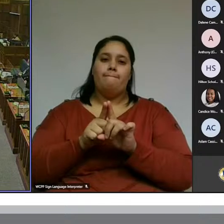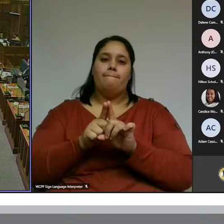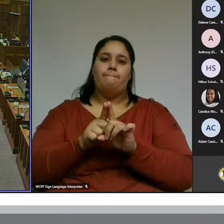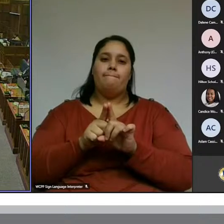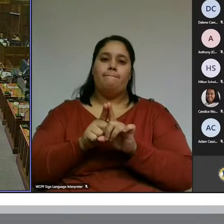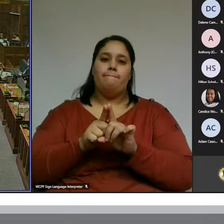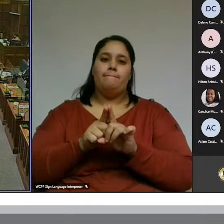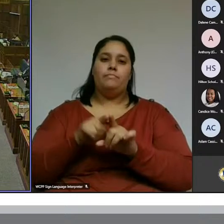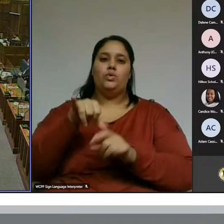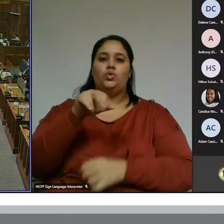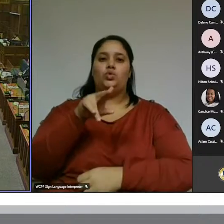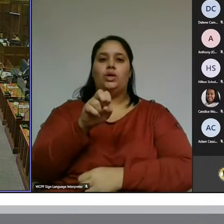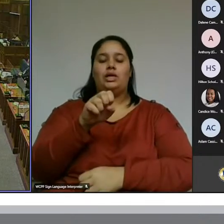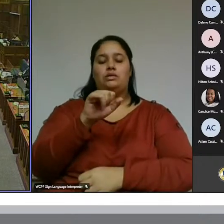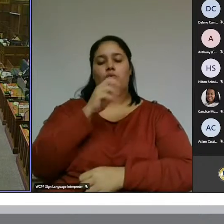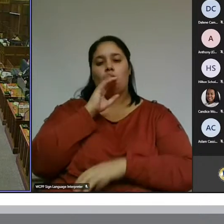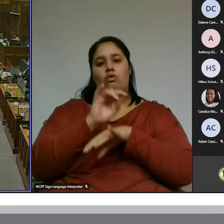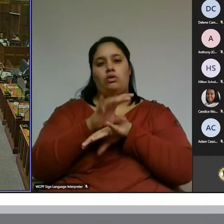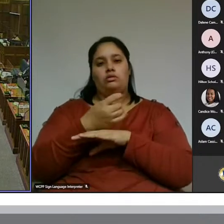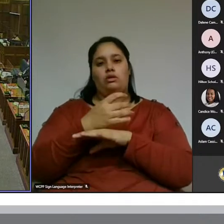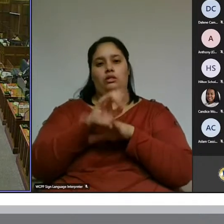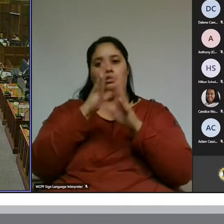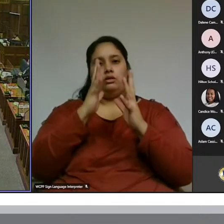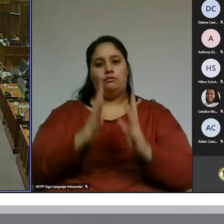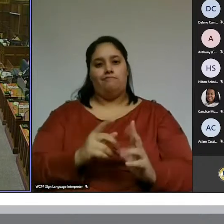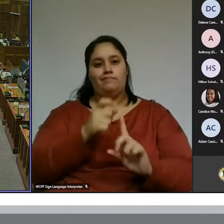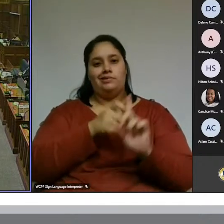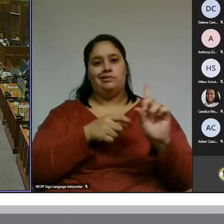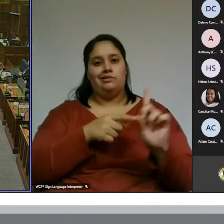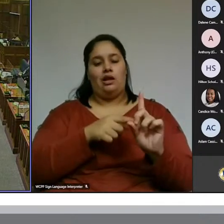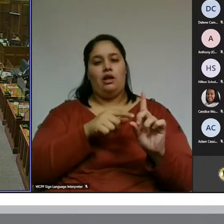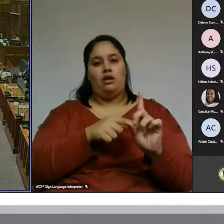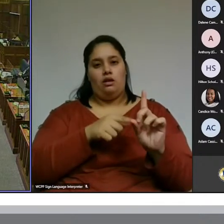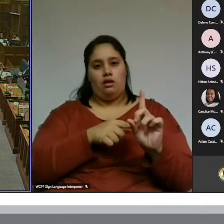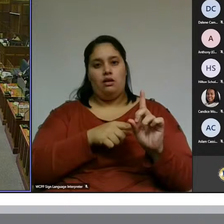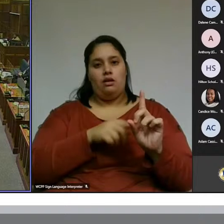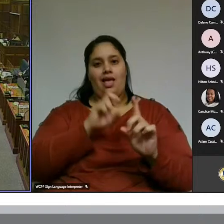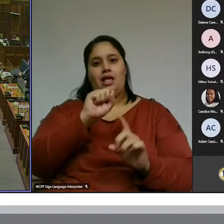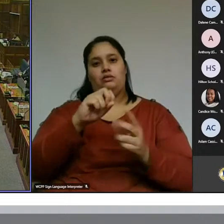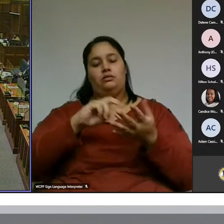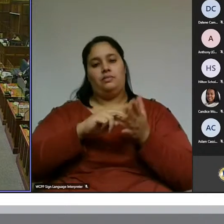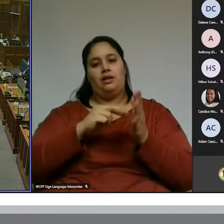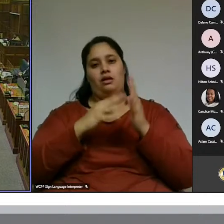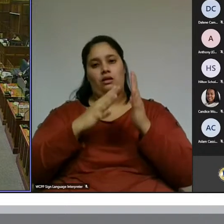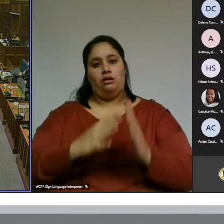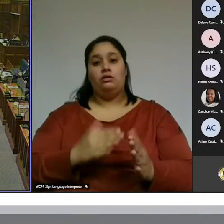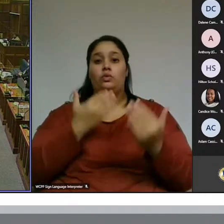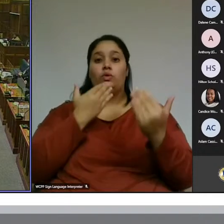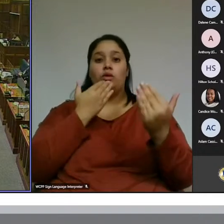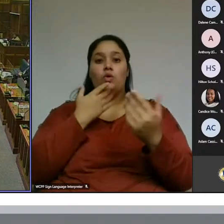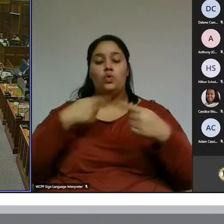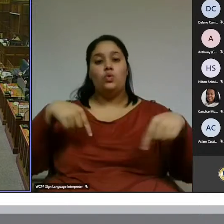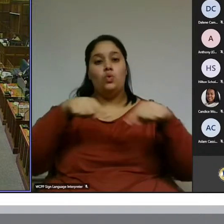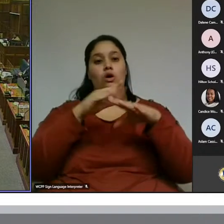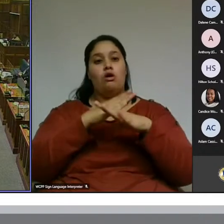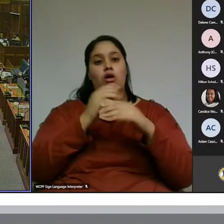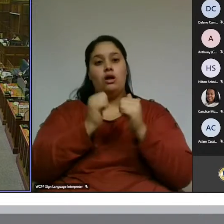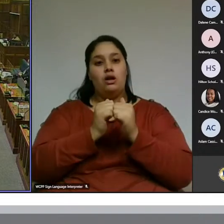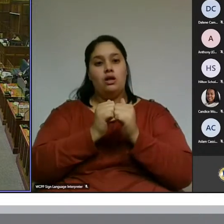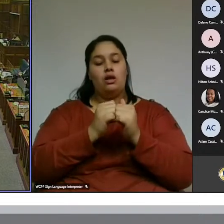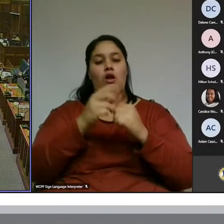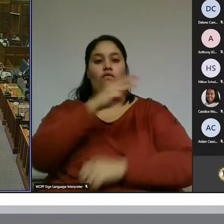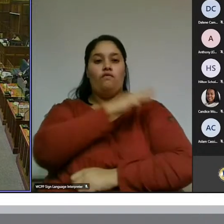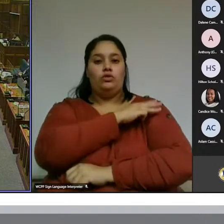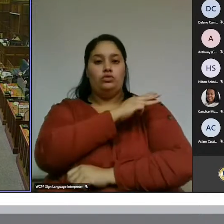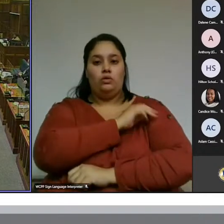Transjuris Consulting, Mr. S. Fanner. Thank you, colleagues and officials,